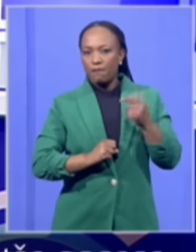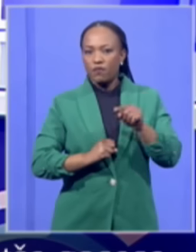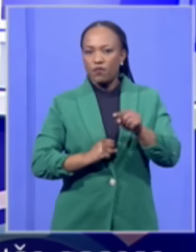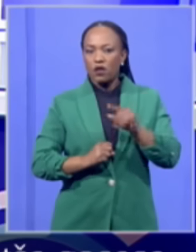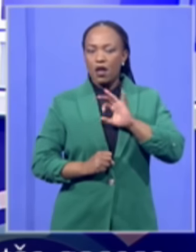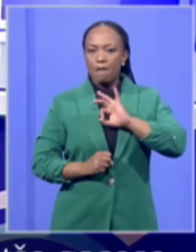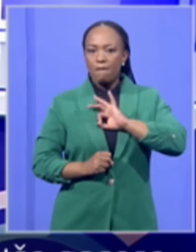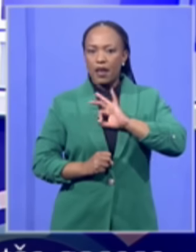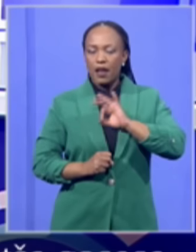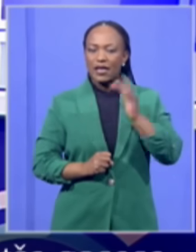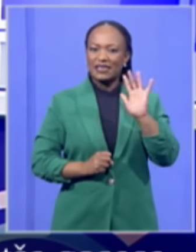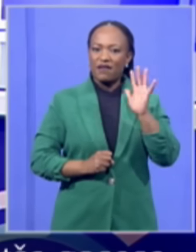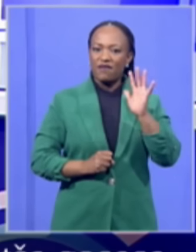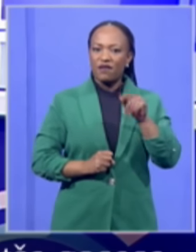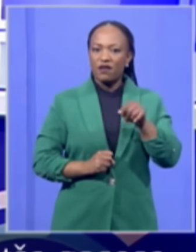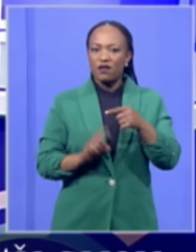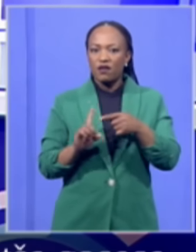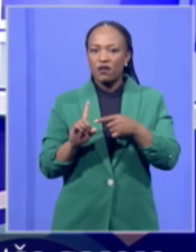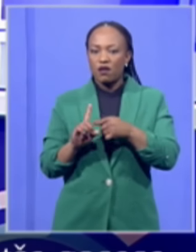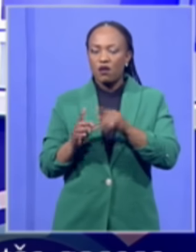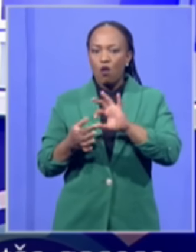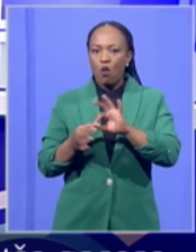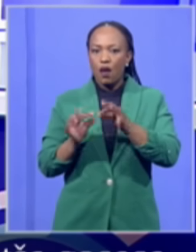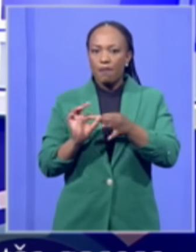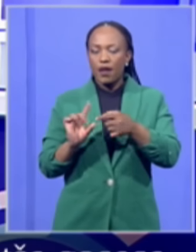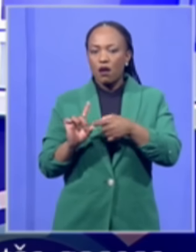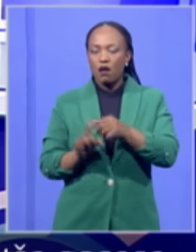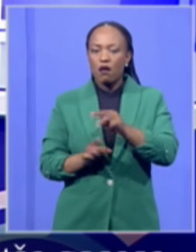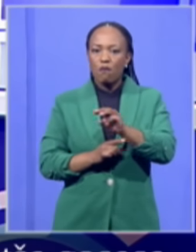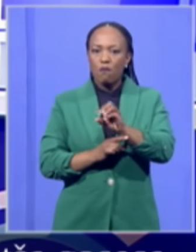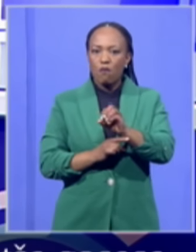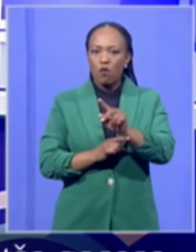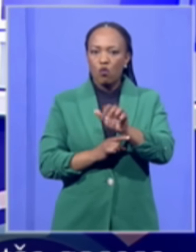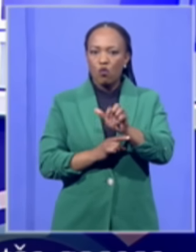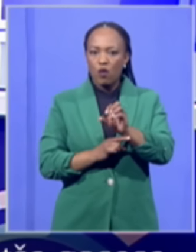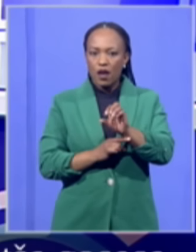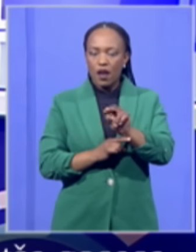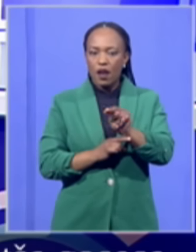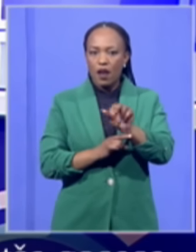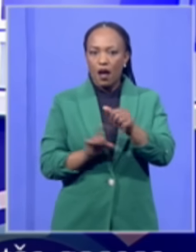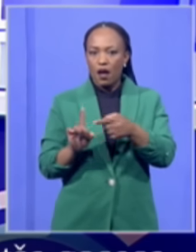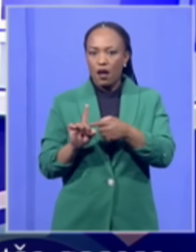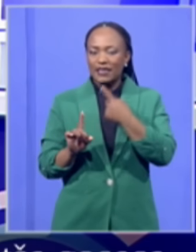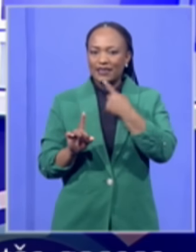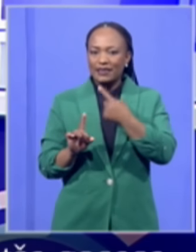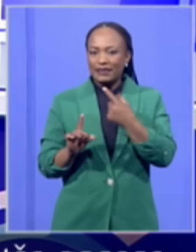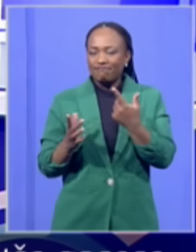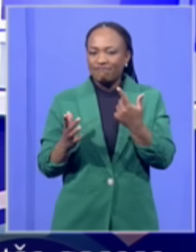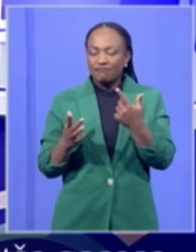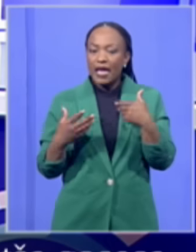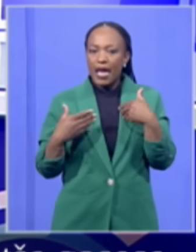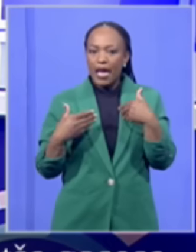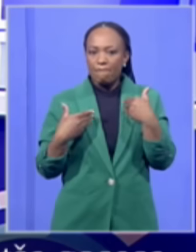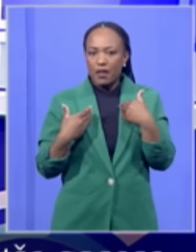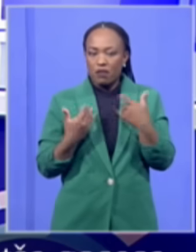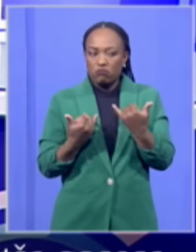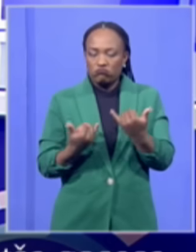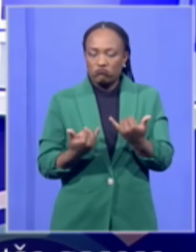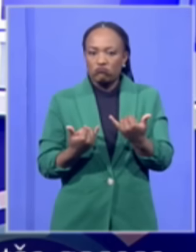wa silibere dipapading tša Olimpiki e le go Kgotso Mokoena o re o thabišwa ke